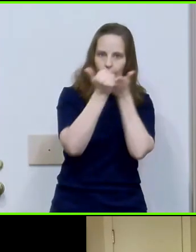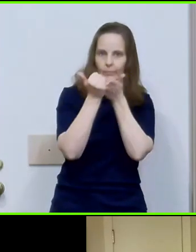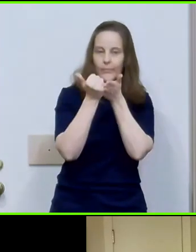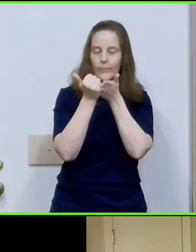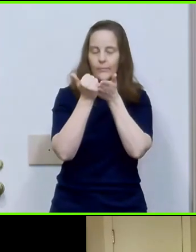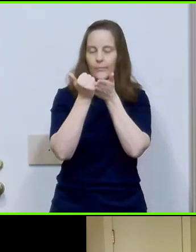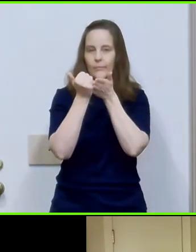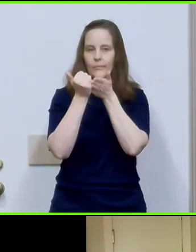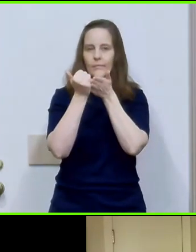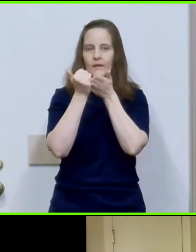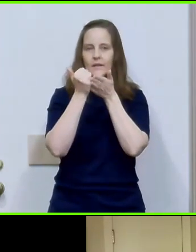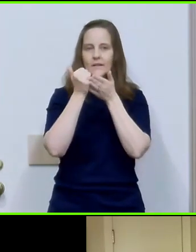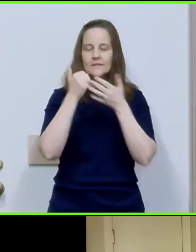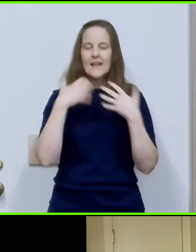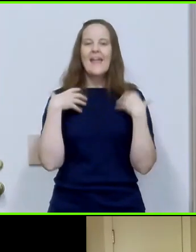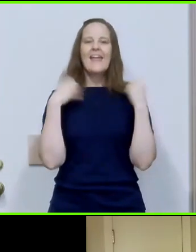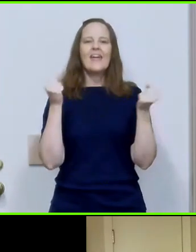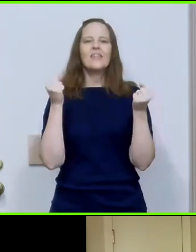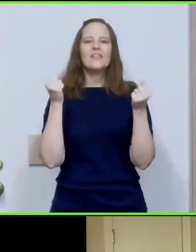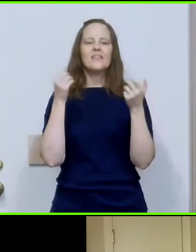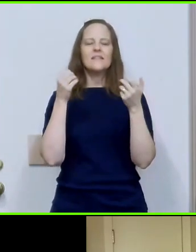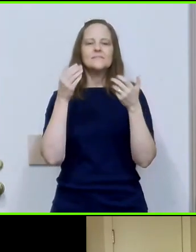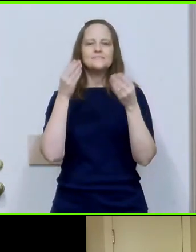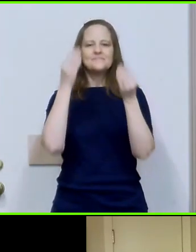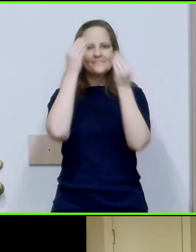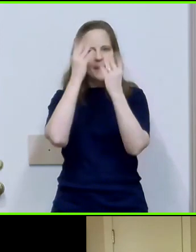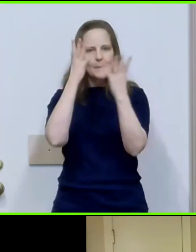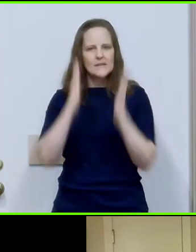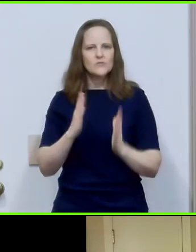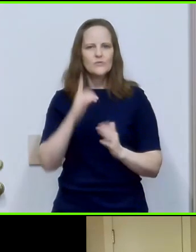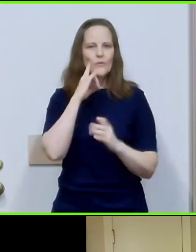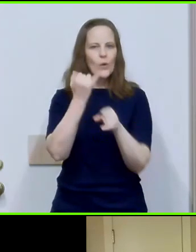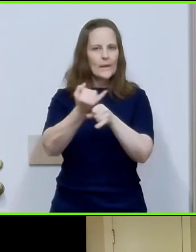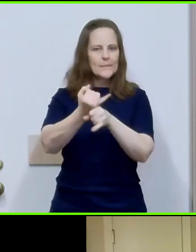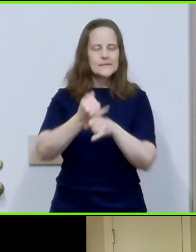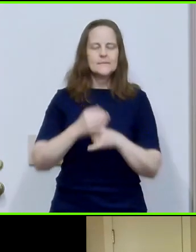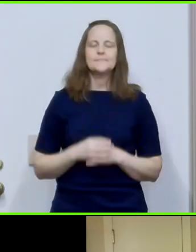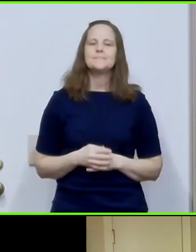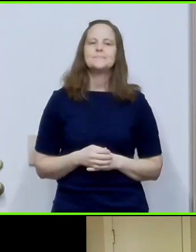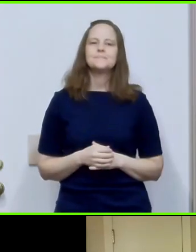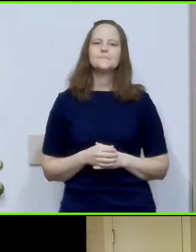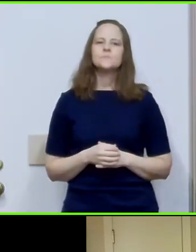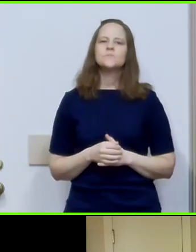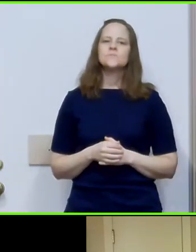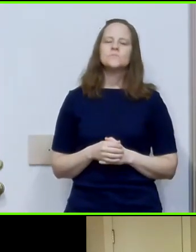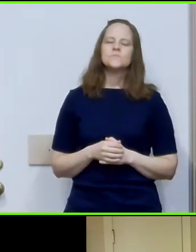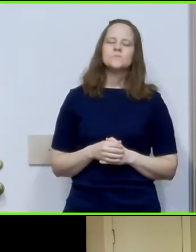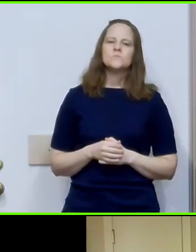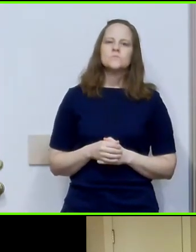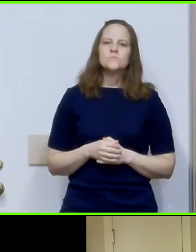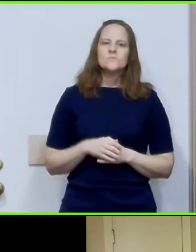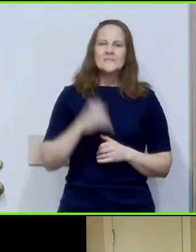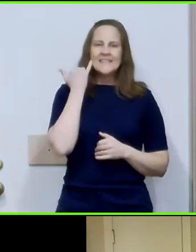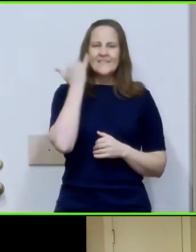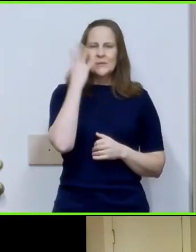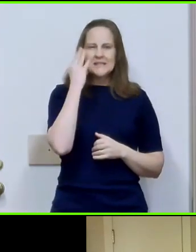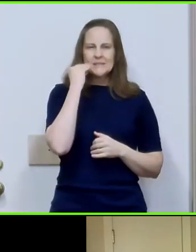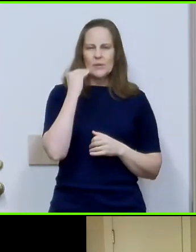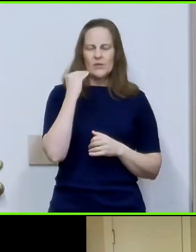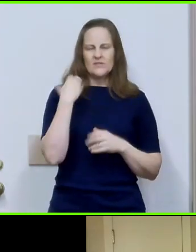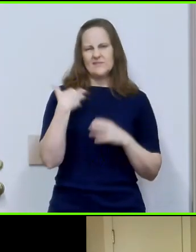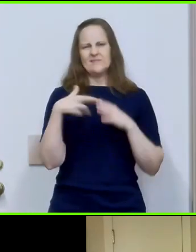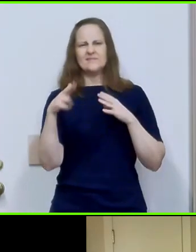to all be health ambassadors for our campus. If you encounter belligerent behavior, if you